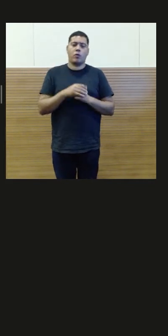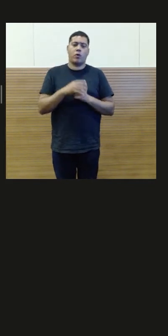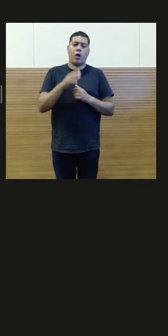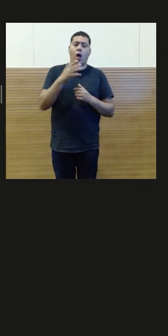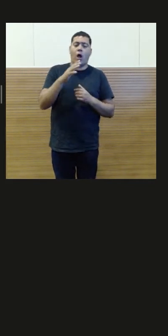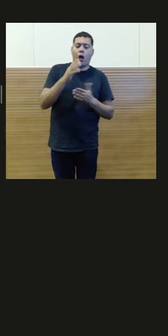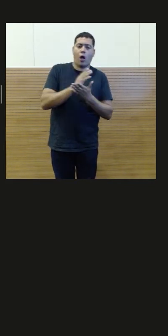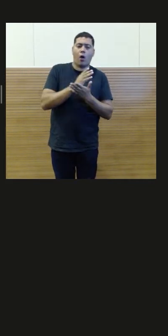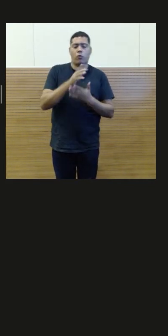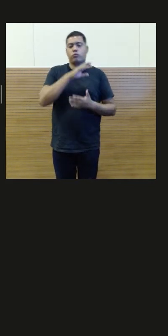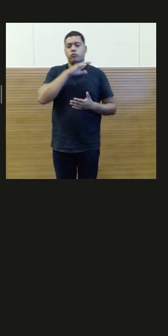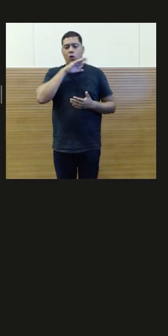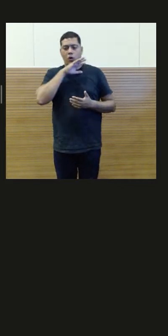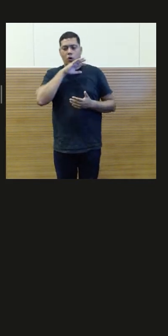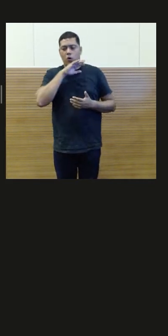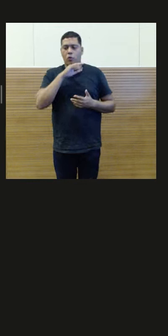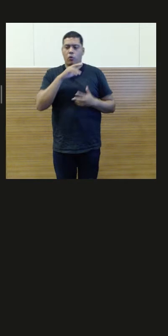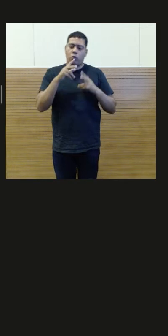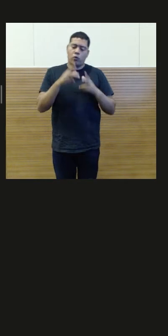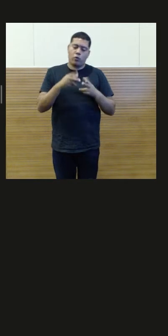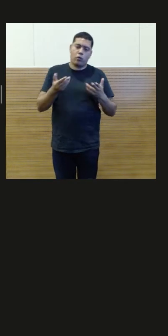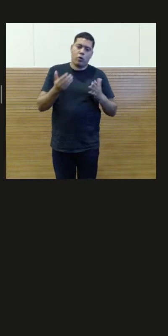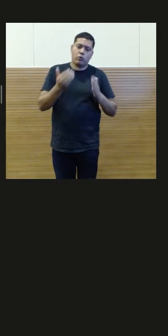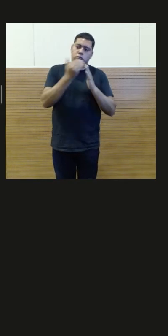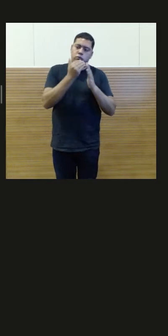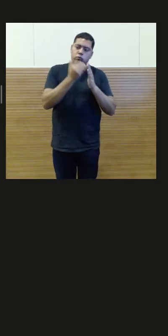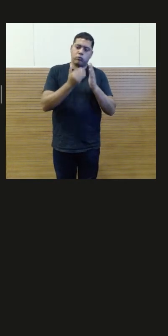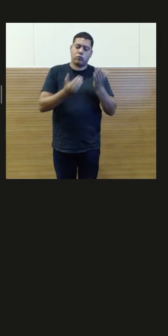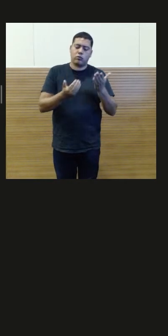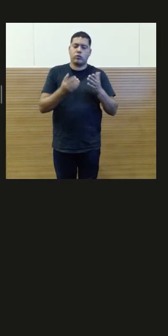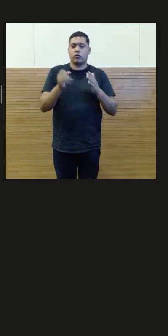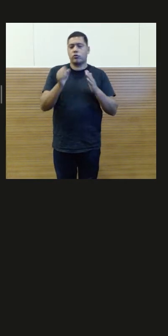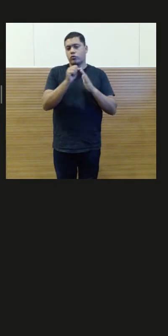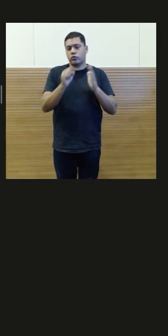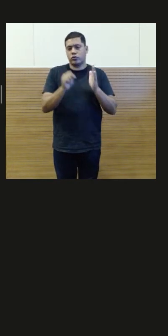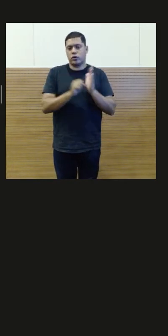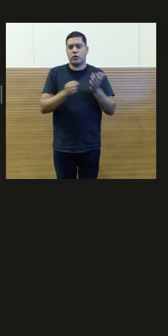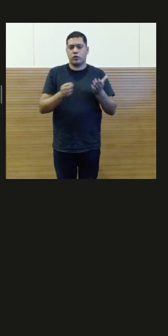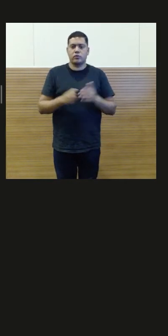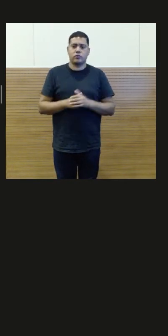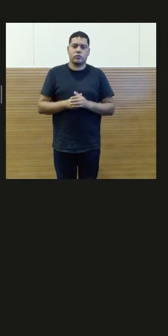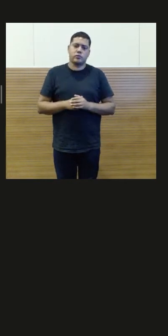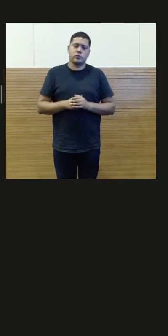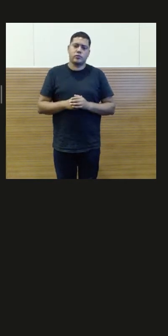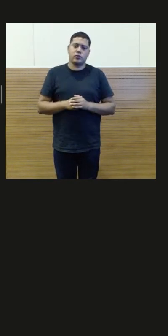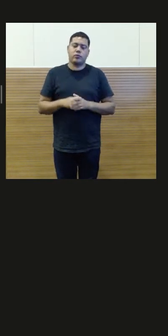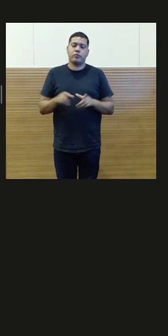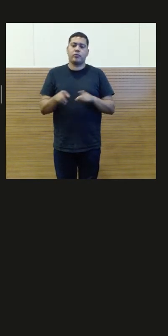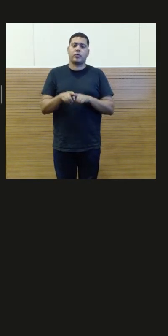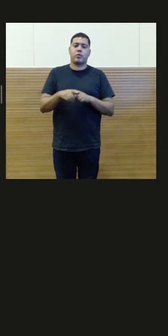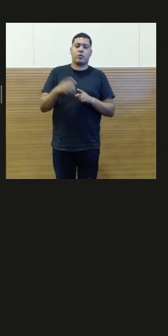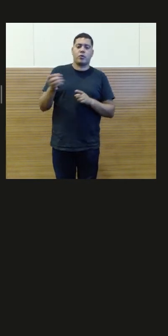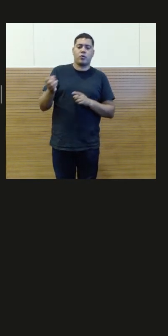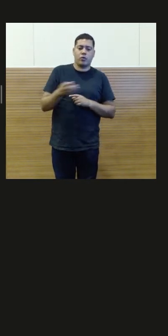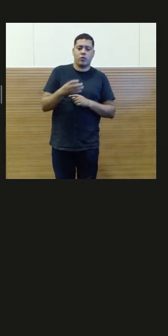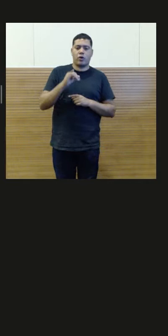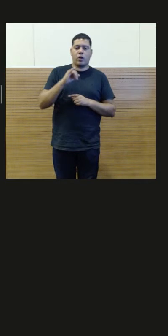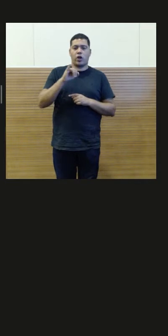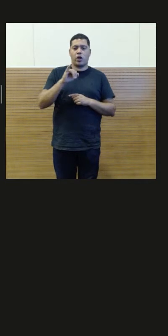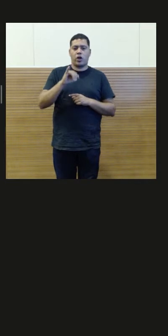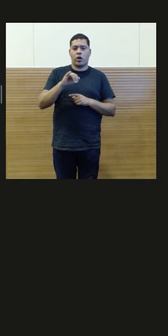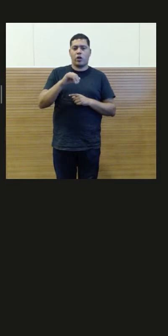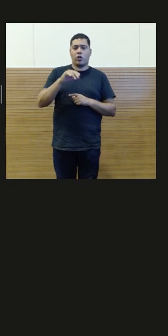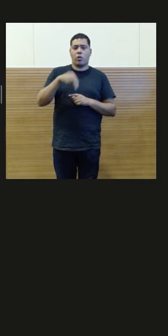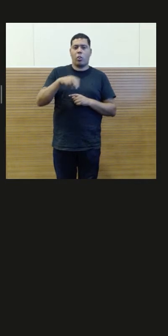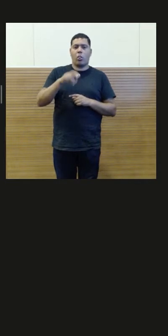creates trans fatty acids. NOVA identifies unhealthy food patterns as largely or mainly made up